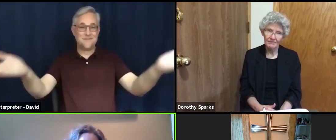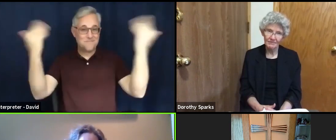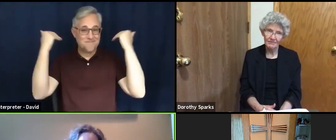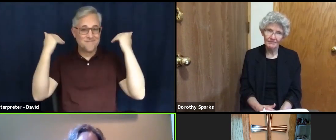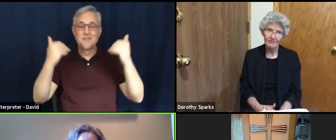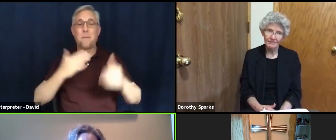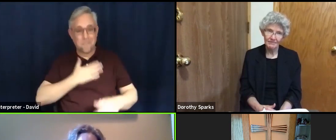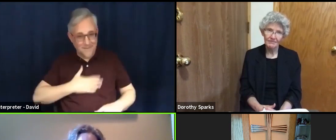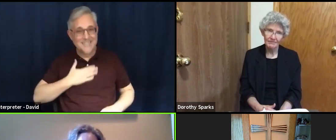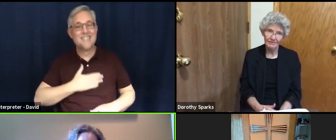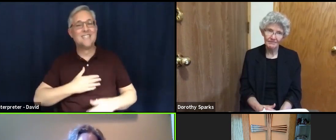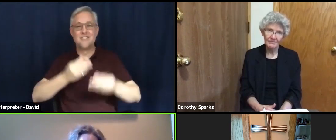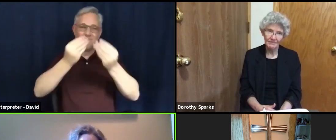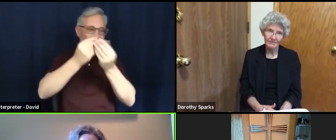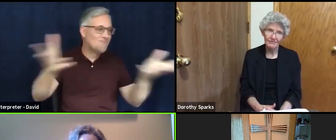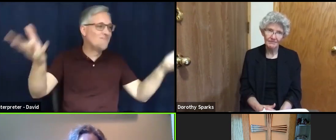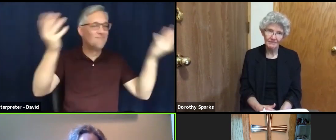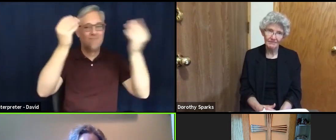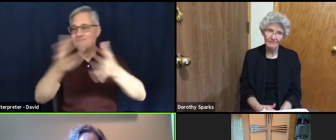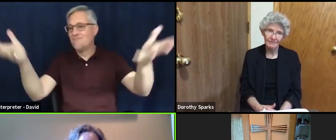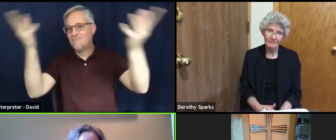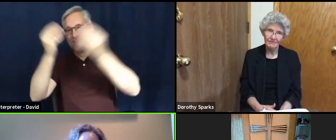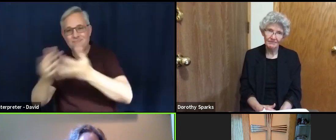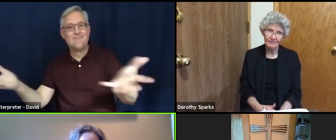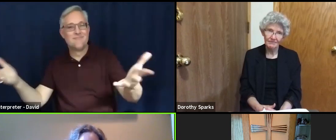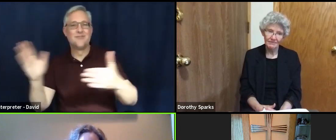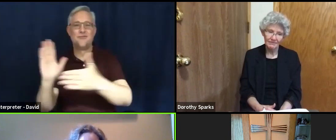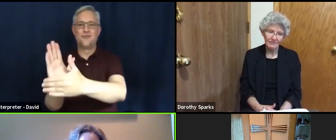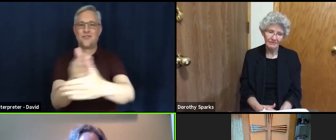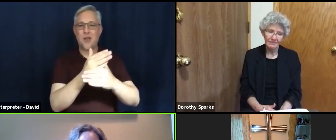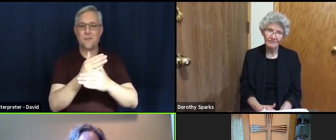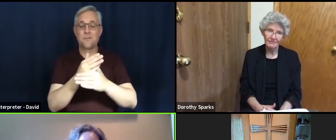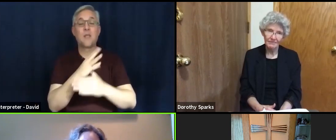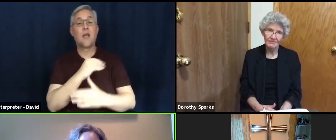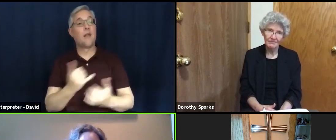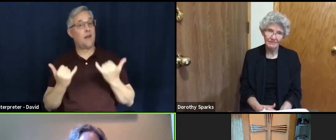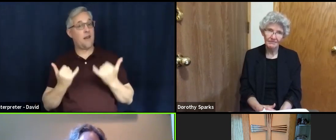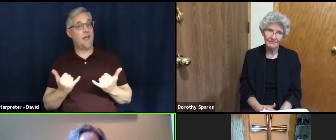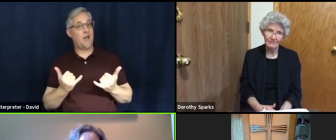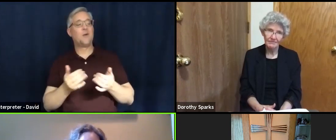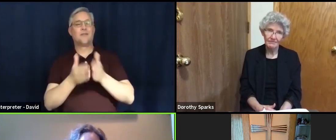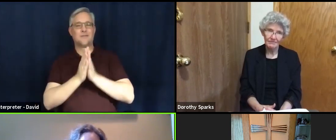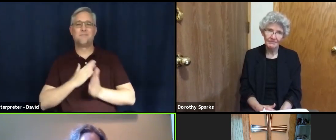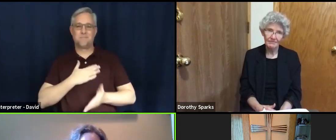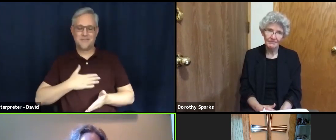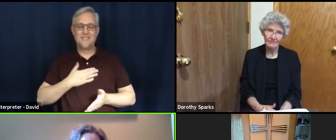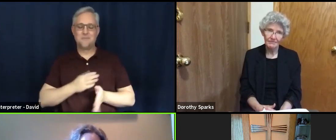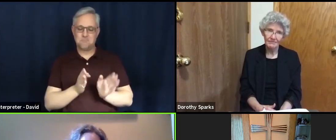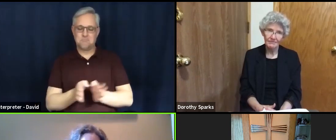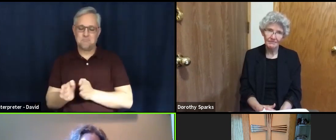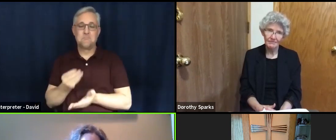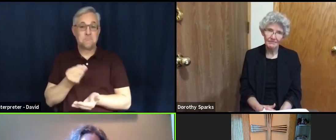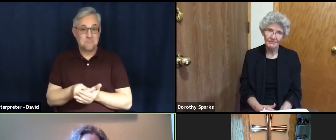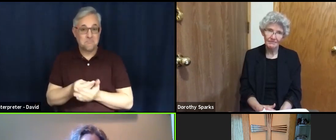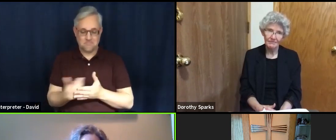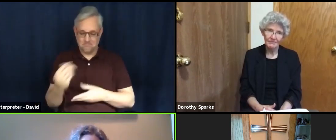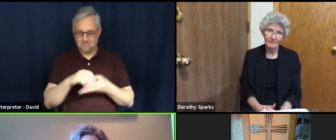it. And in this time, we ask that you prepare your offerings to send to Bread of Life.